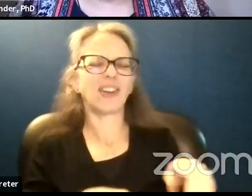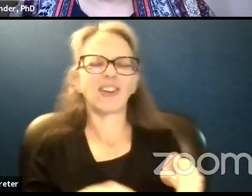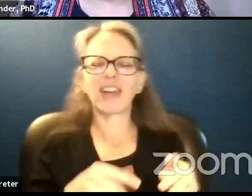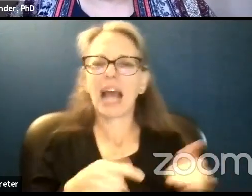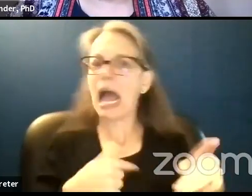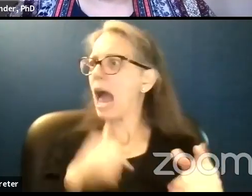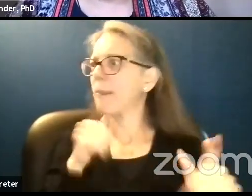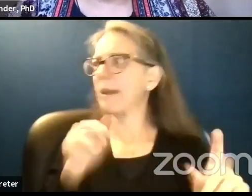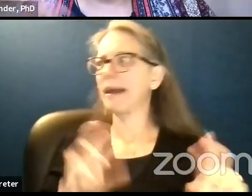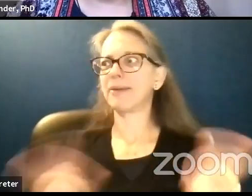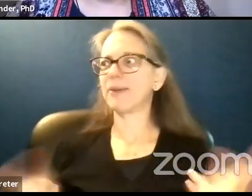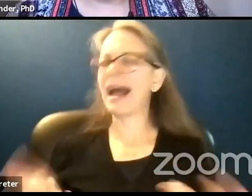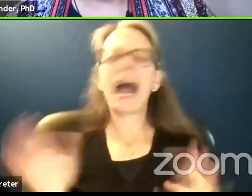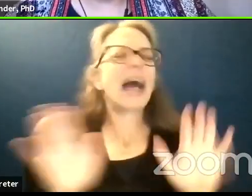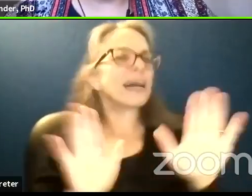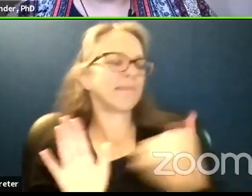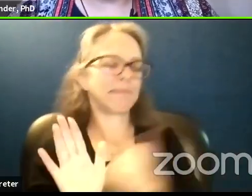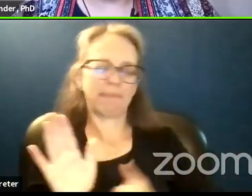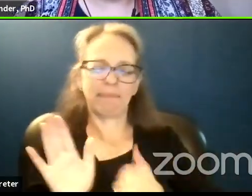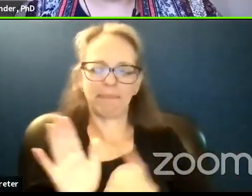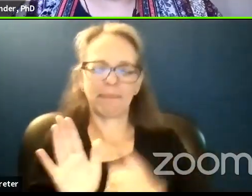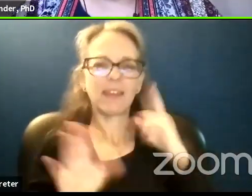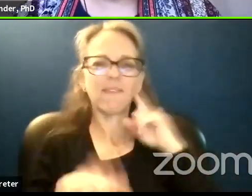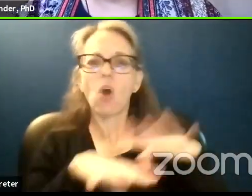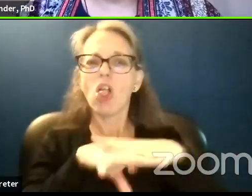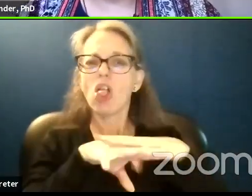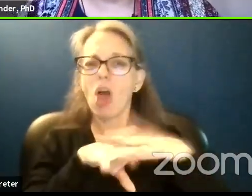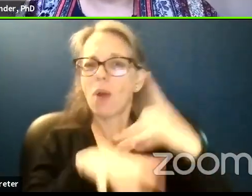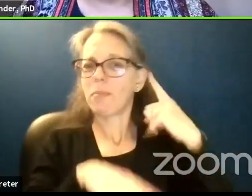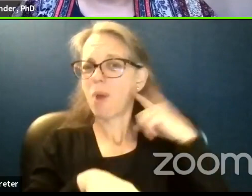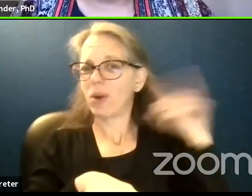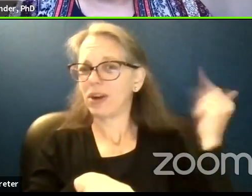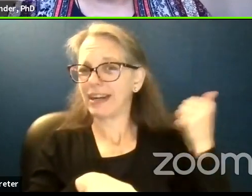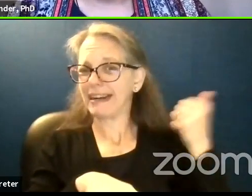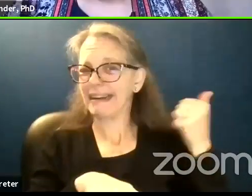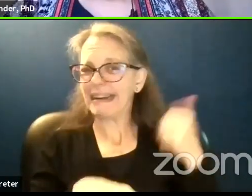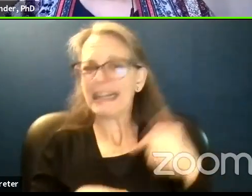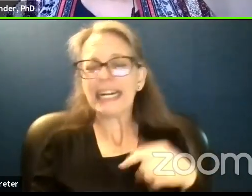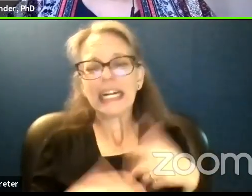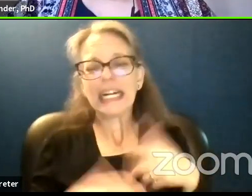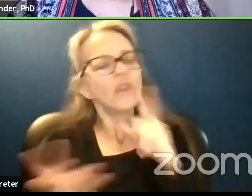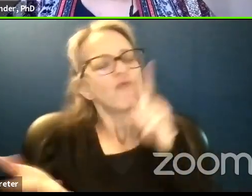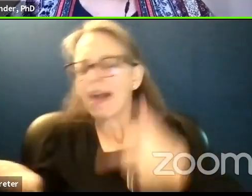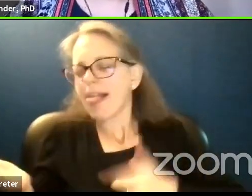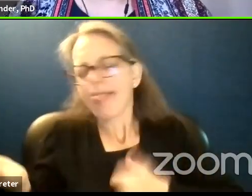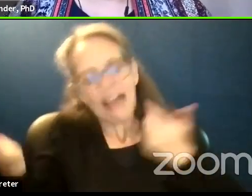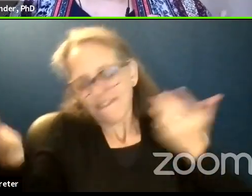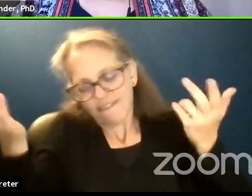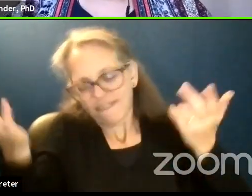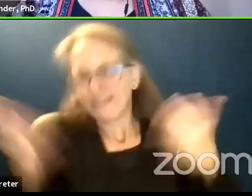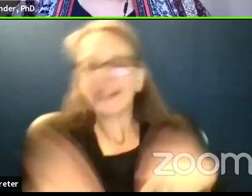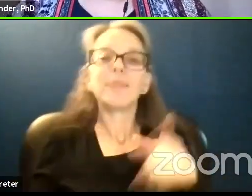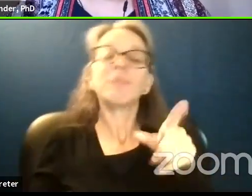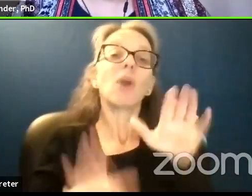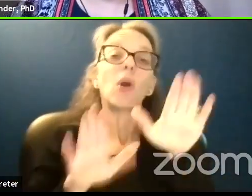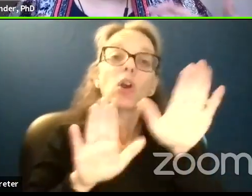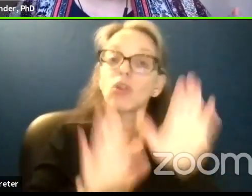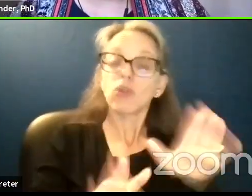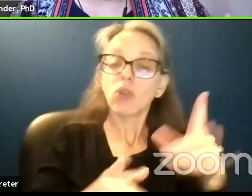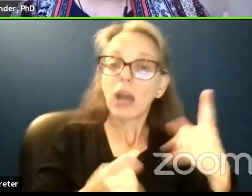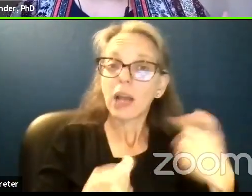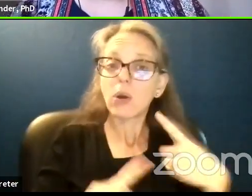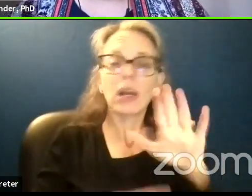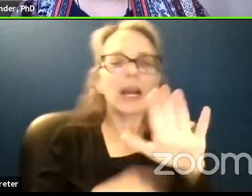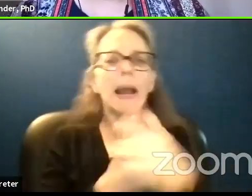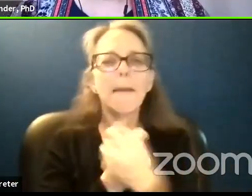I apologize for the lawnmower in the background. This is real life. So great question.